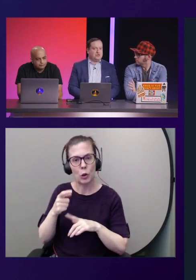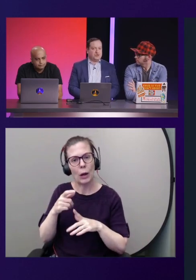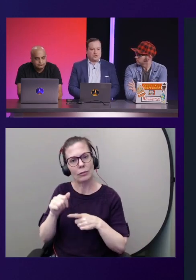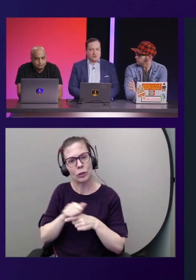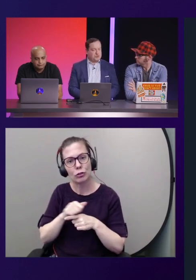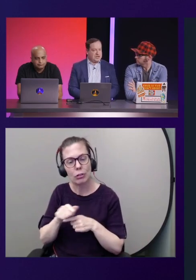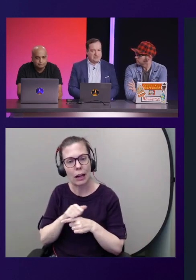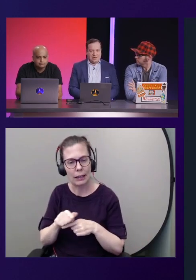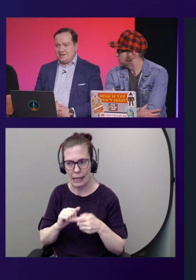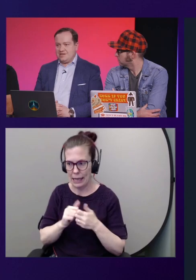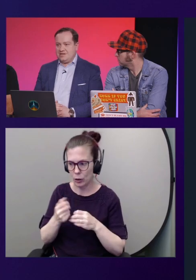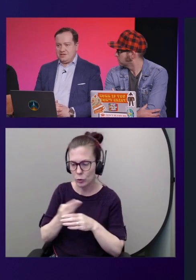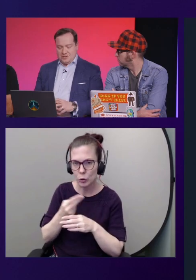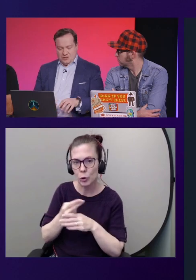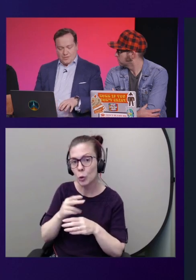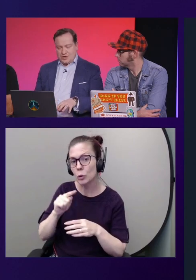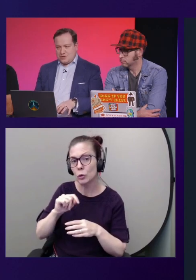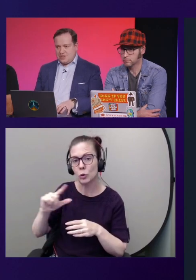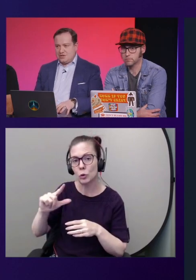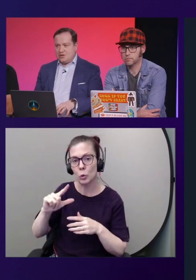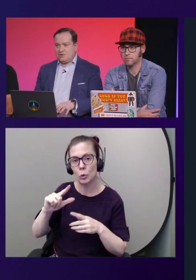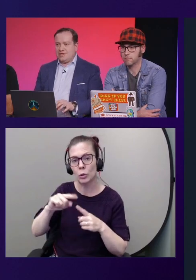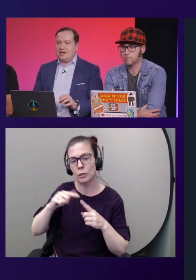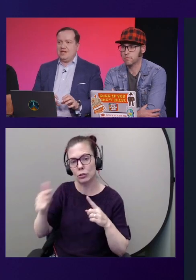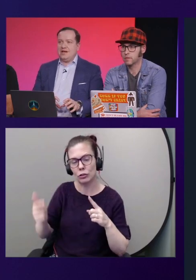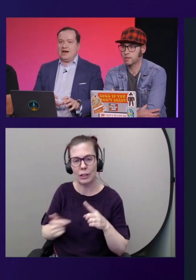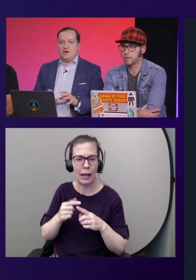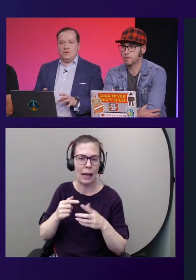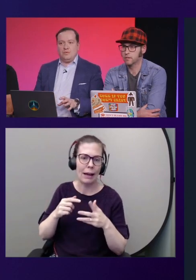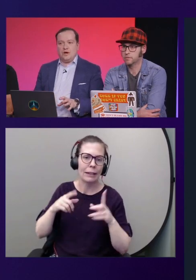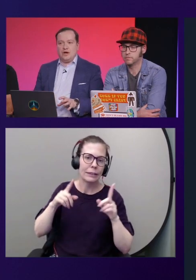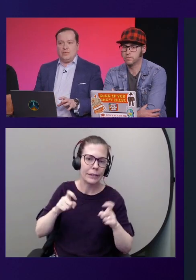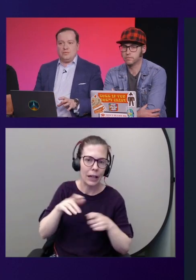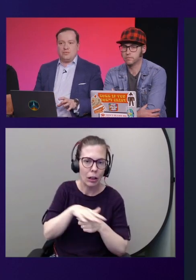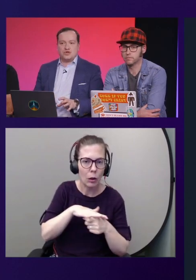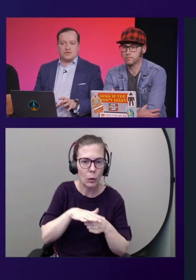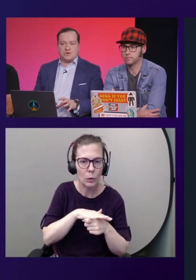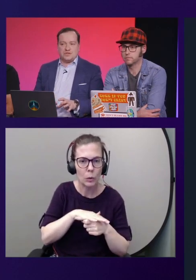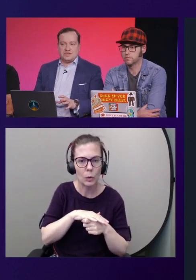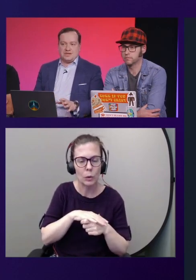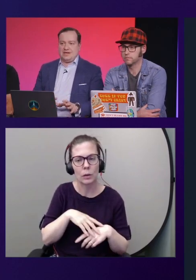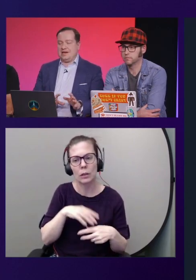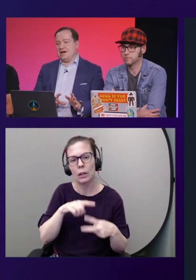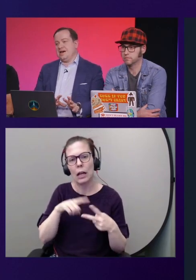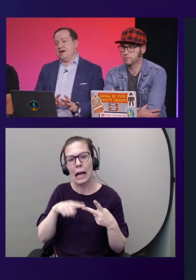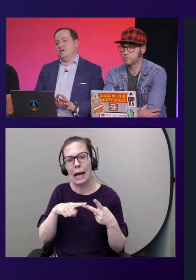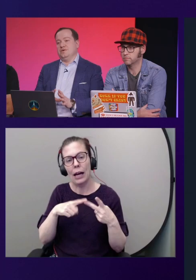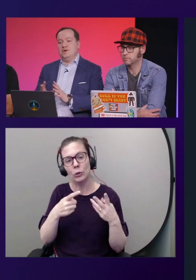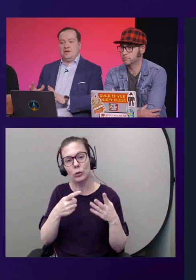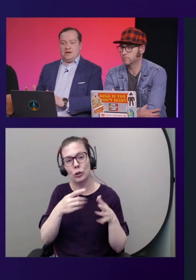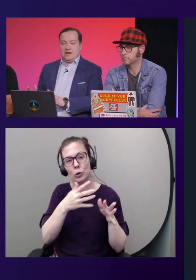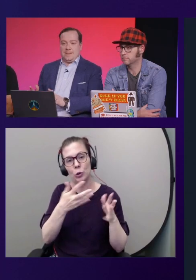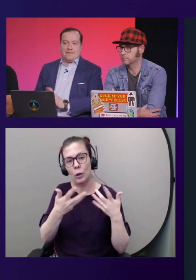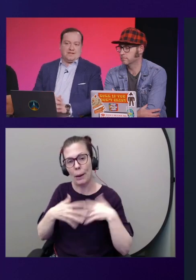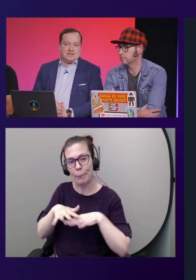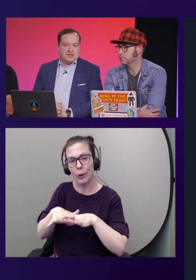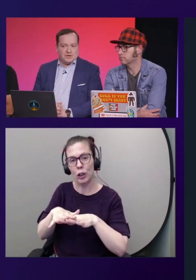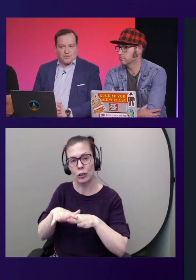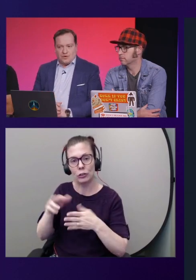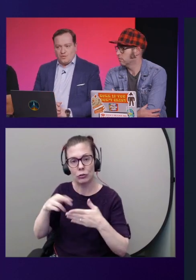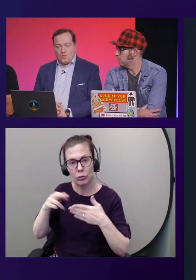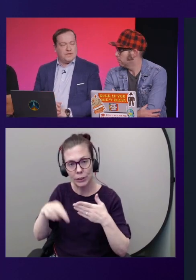how to use your tool chain, how to run your tests locally, how to merge results, how to